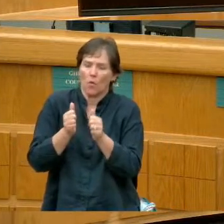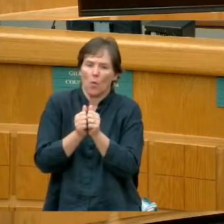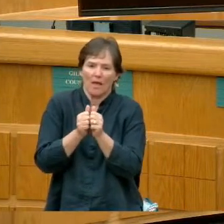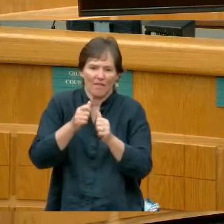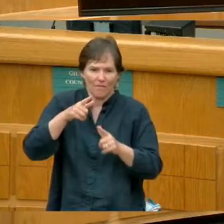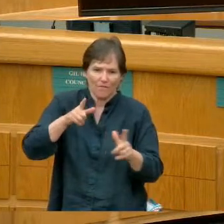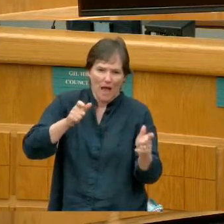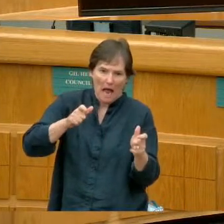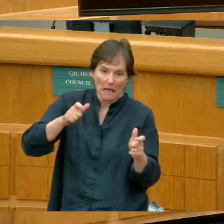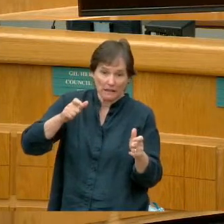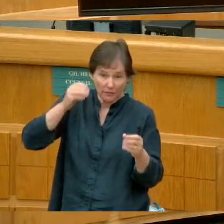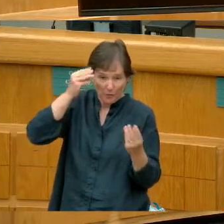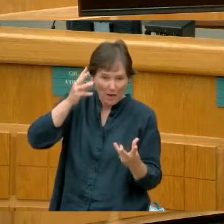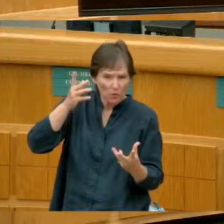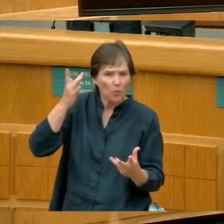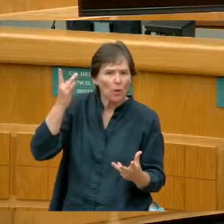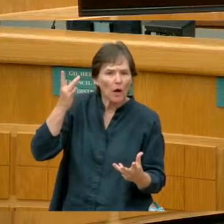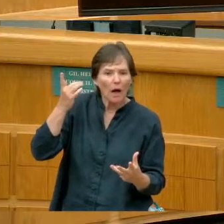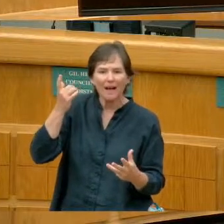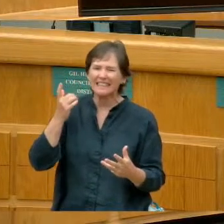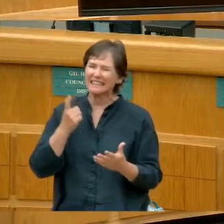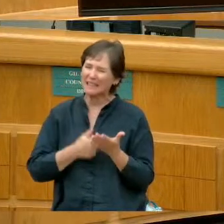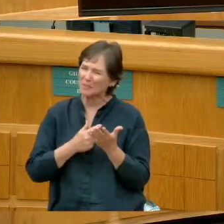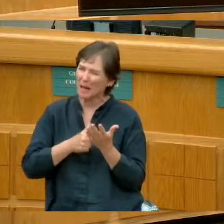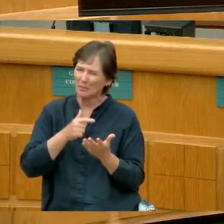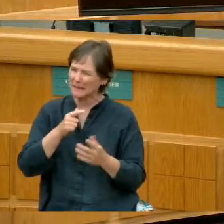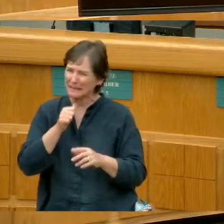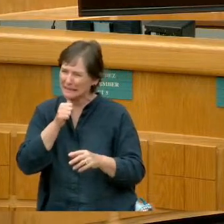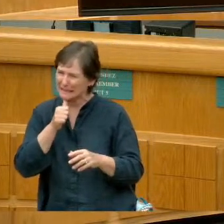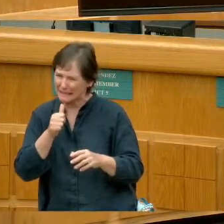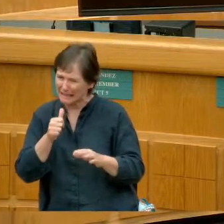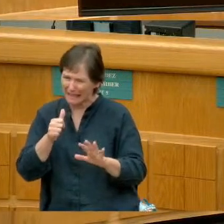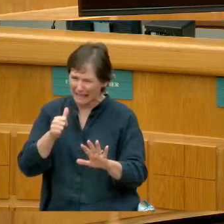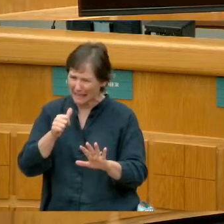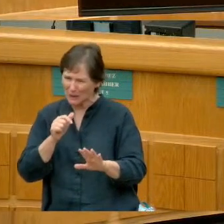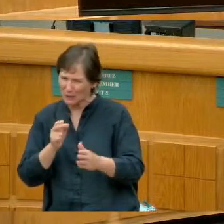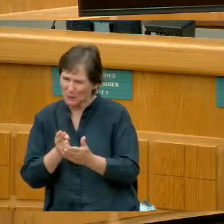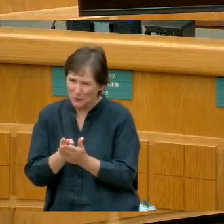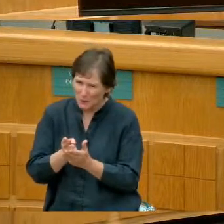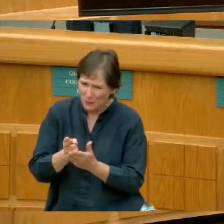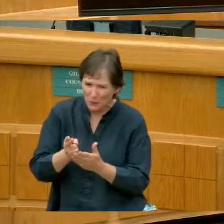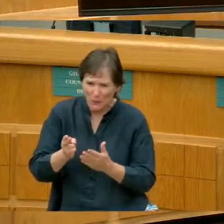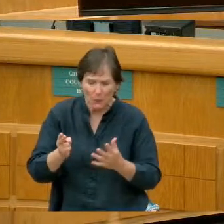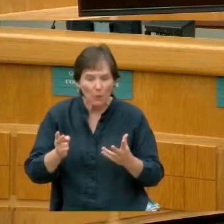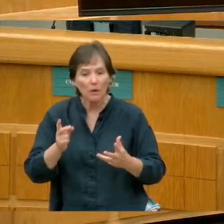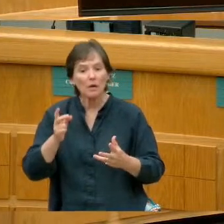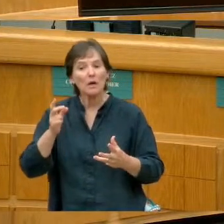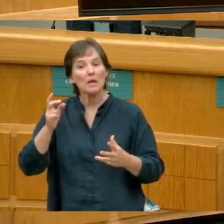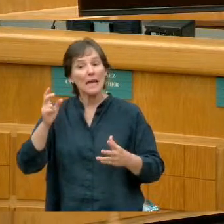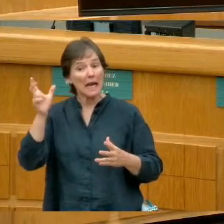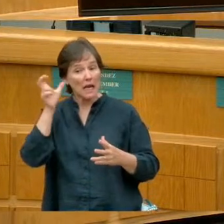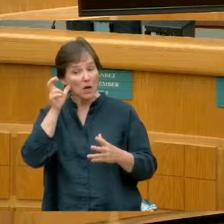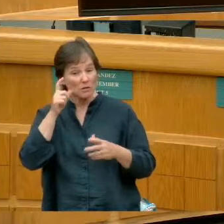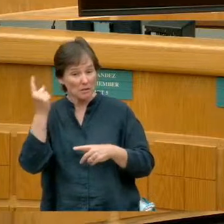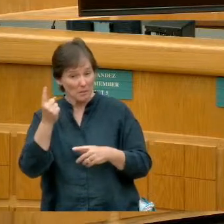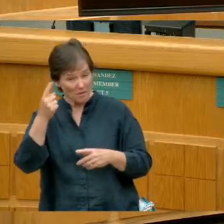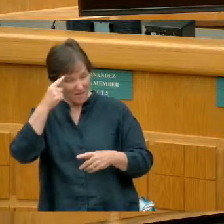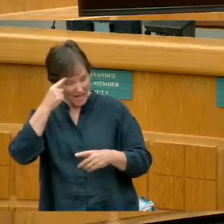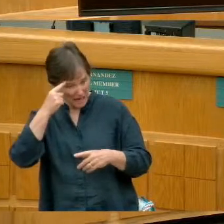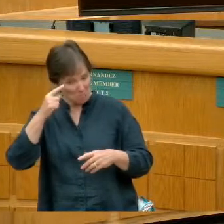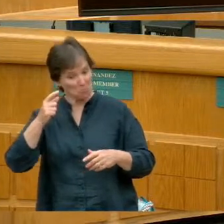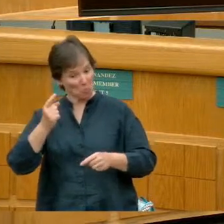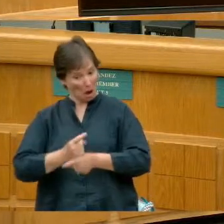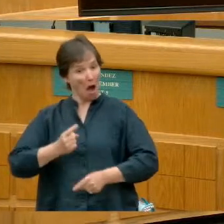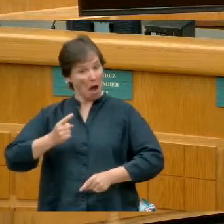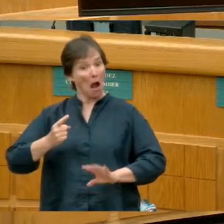be unreliable. Just because you shared something that sounds correct doesn't mean it really is. The best